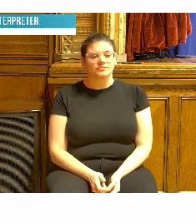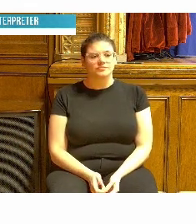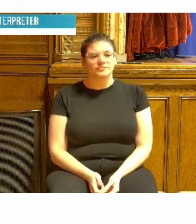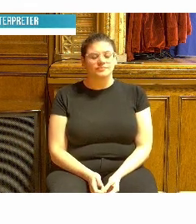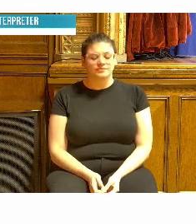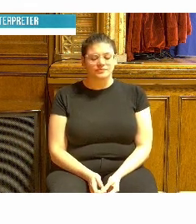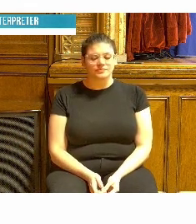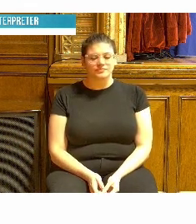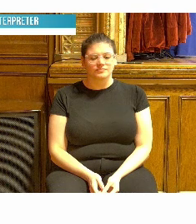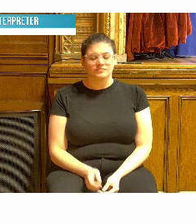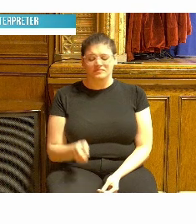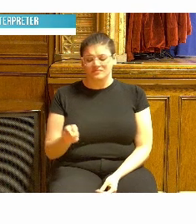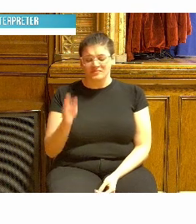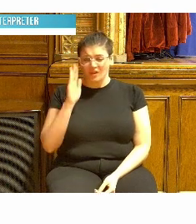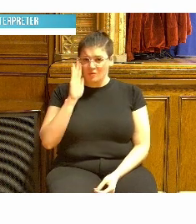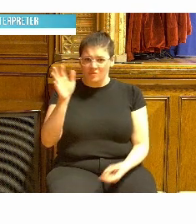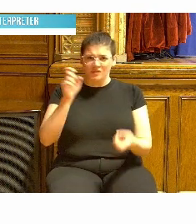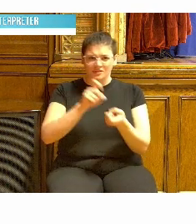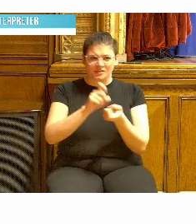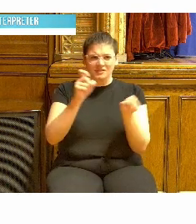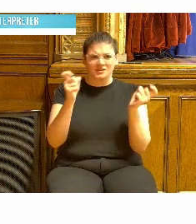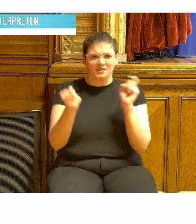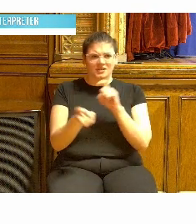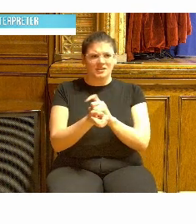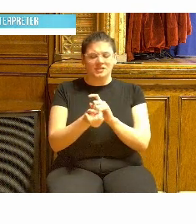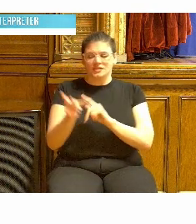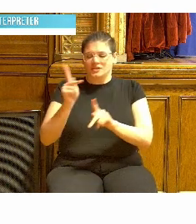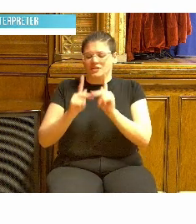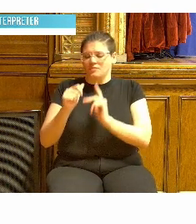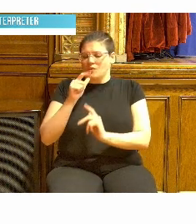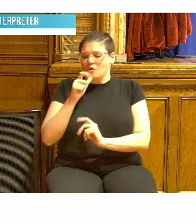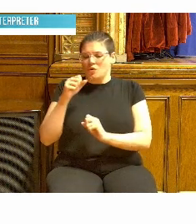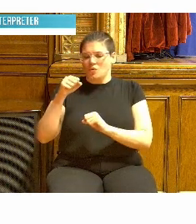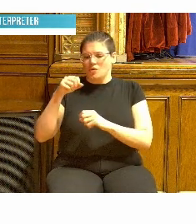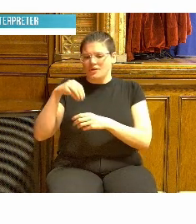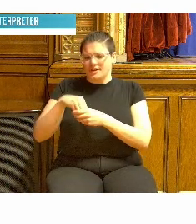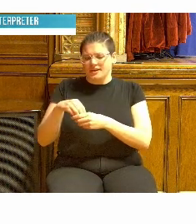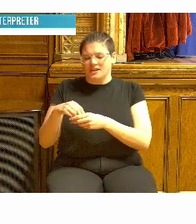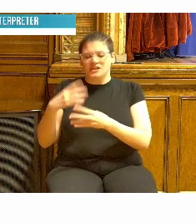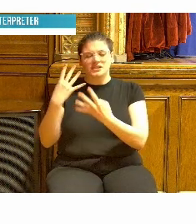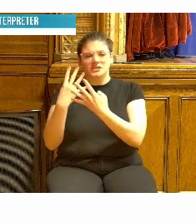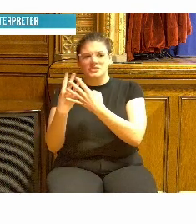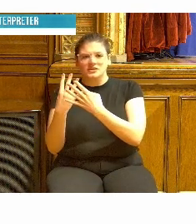Will it change the folks that are in jail, incarcerated,